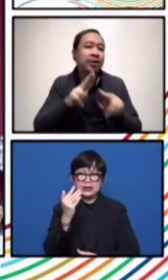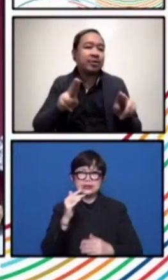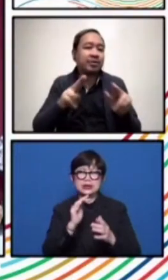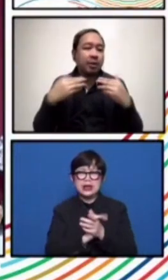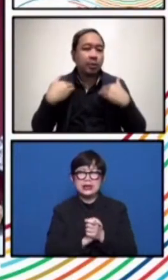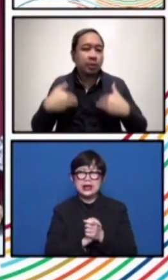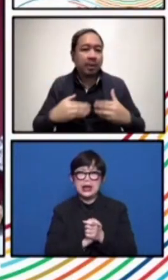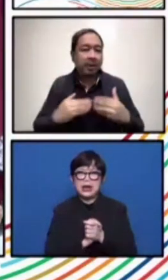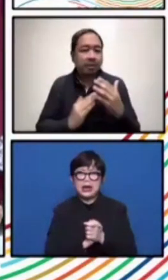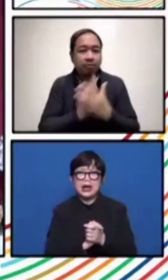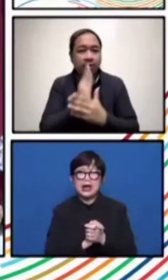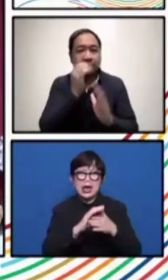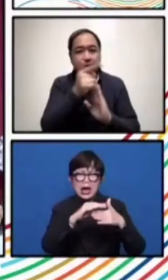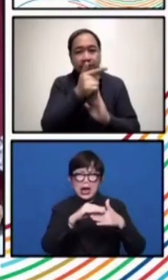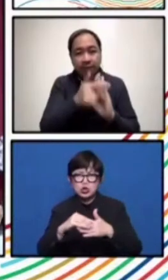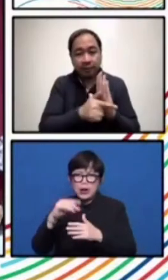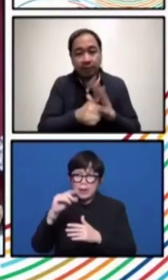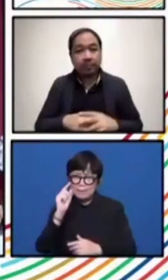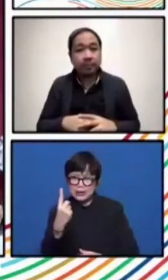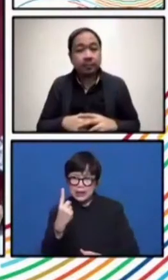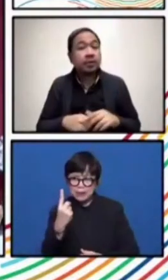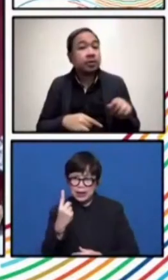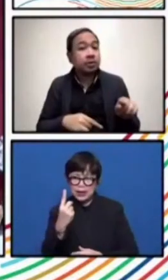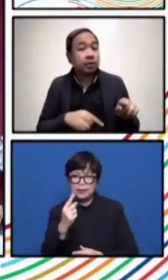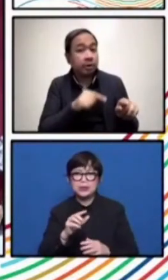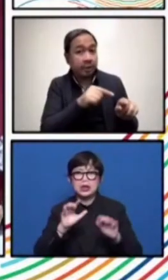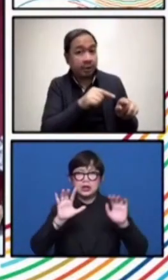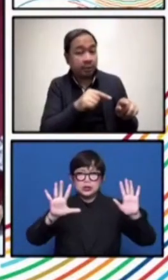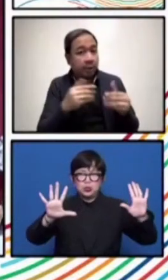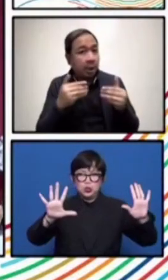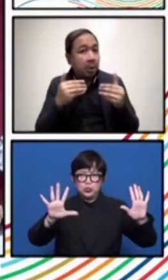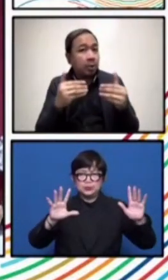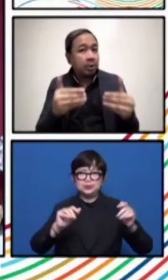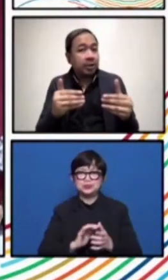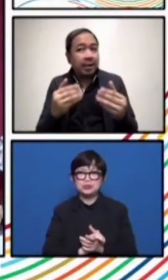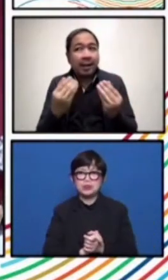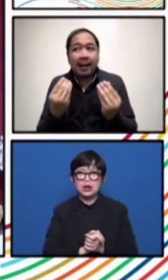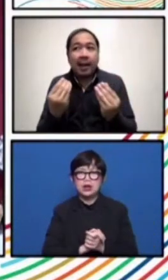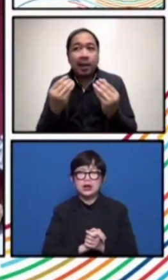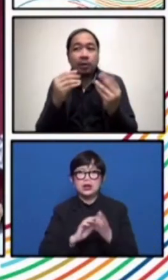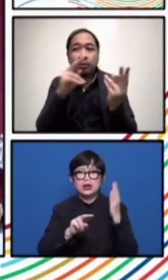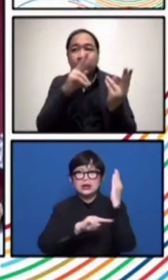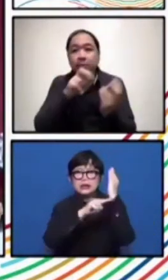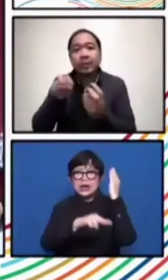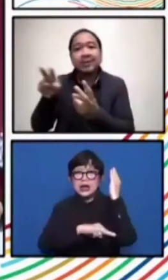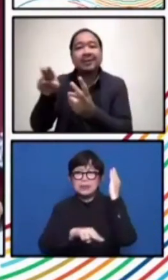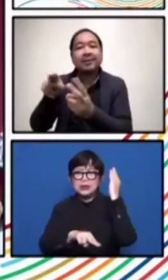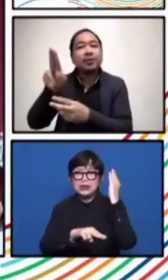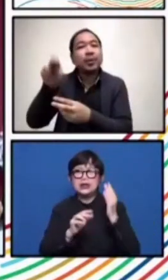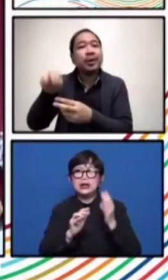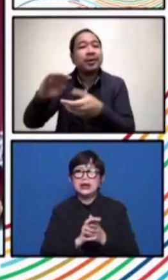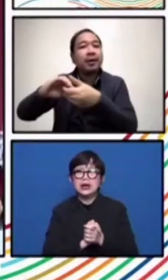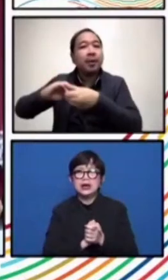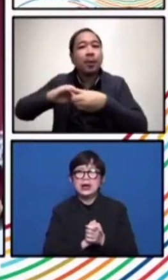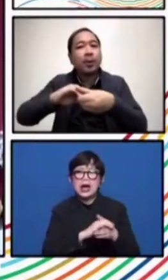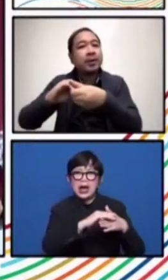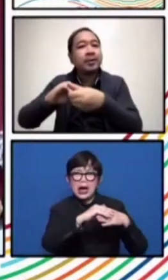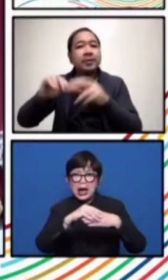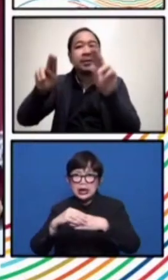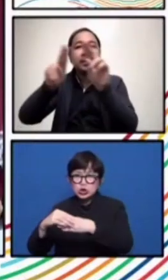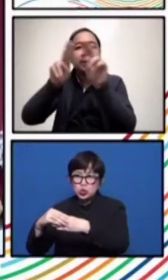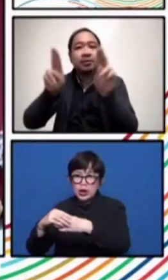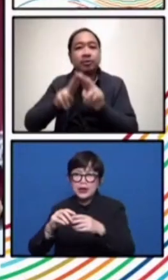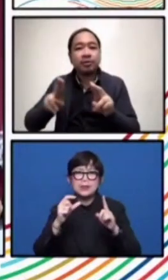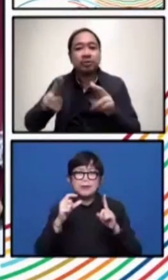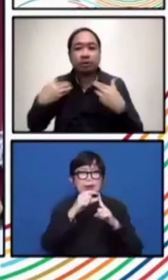rights of freshness of the began to cremate into U.N agencies U.N organizations international human rights